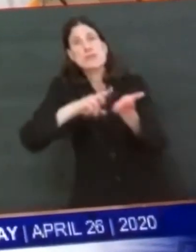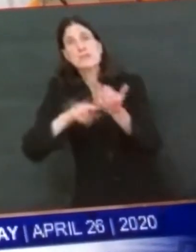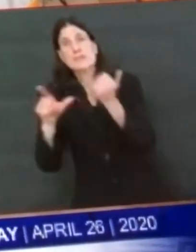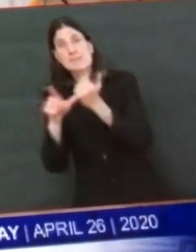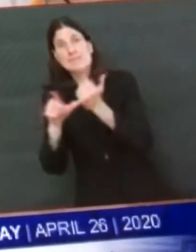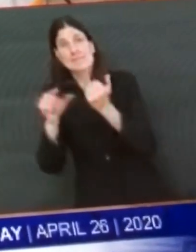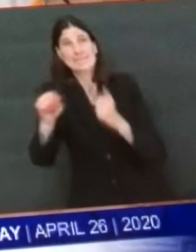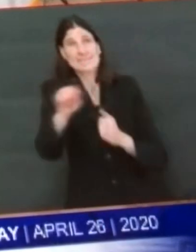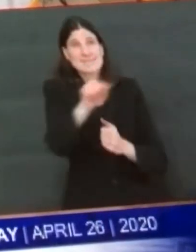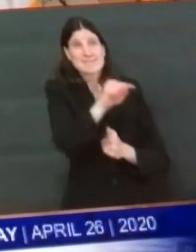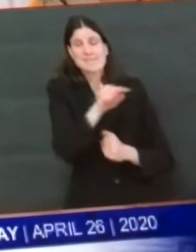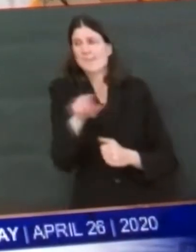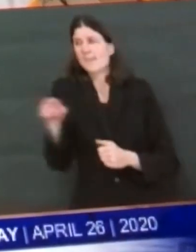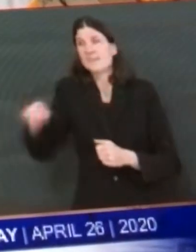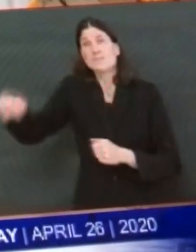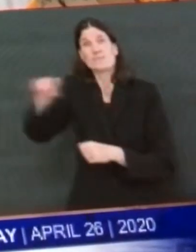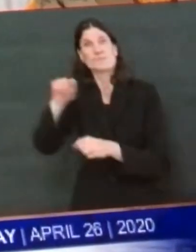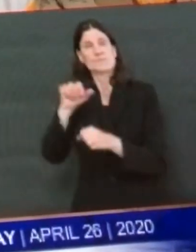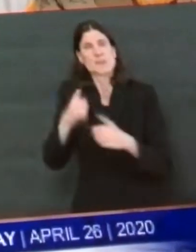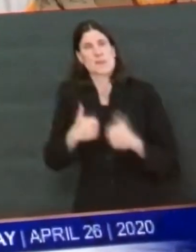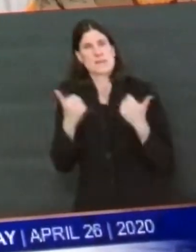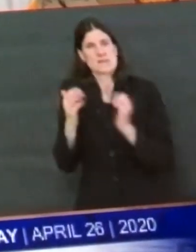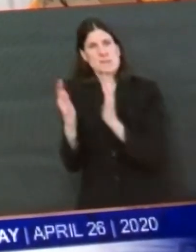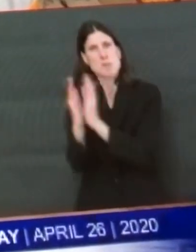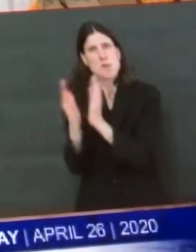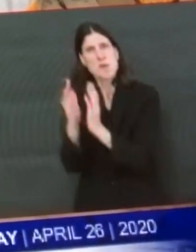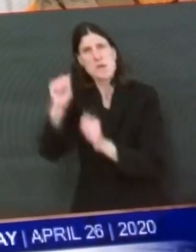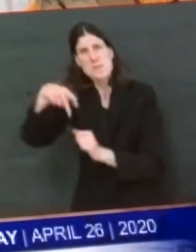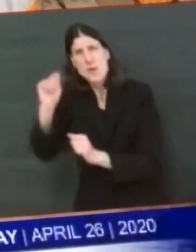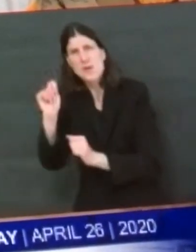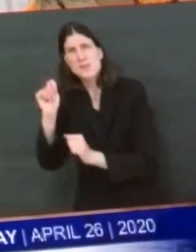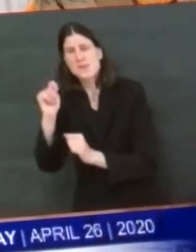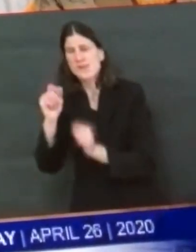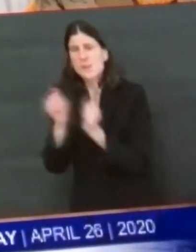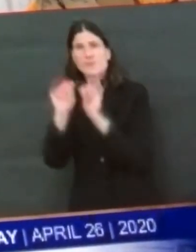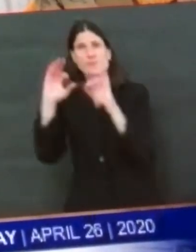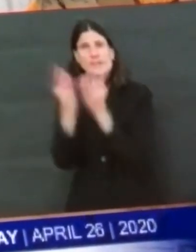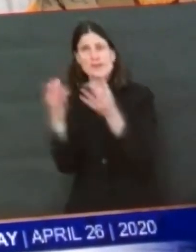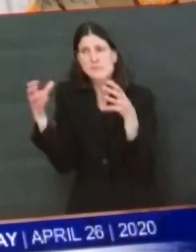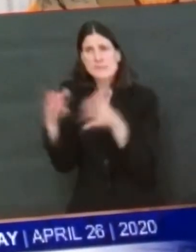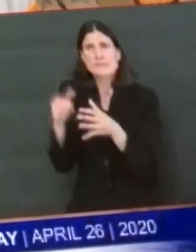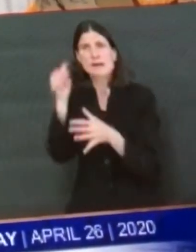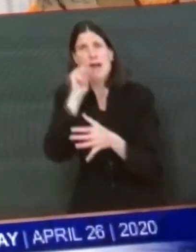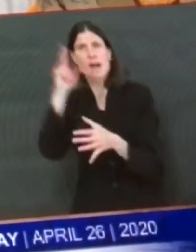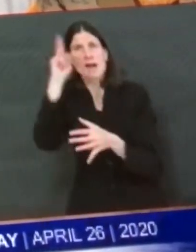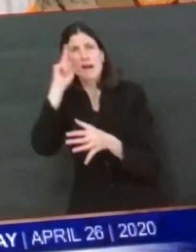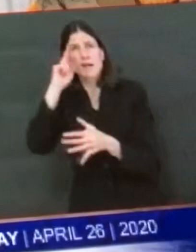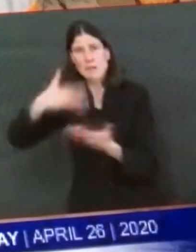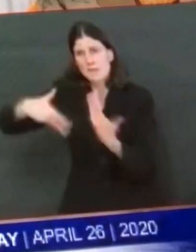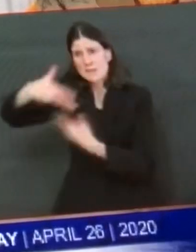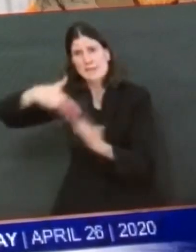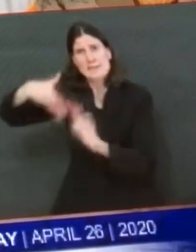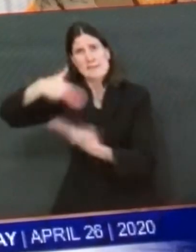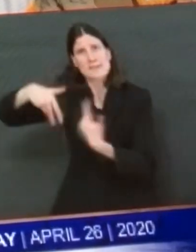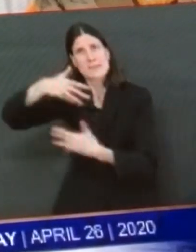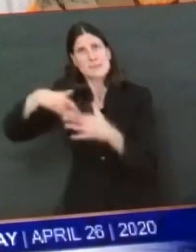small apartments, crowded apartments. And so here's what I want you to know. Let us know so we